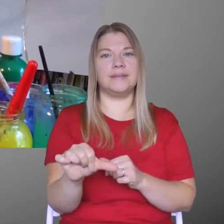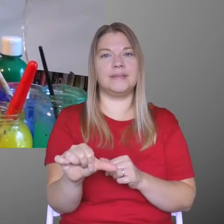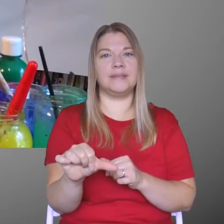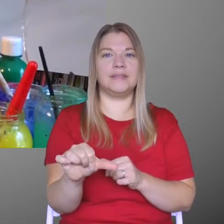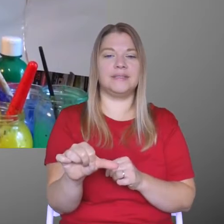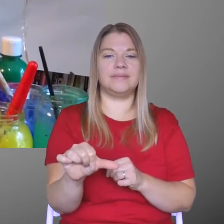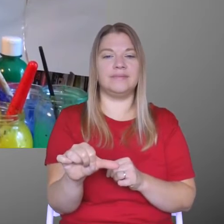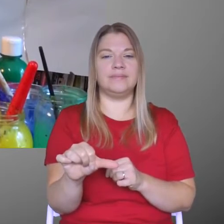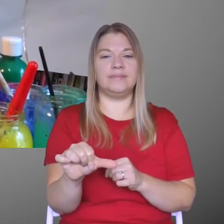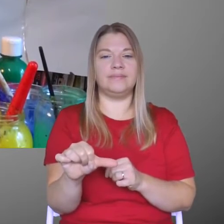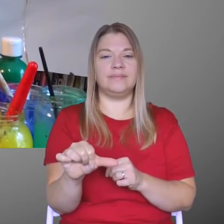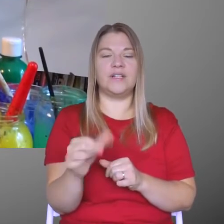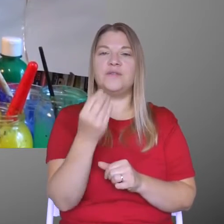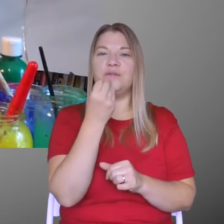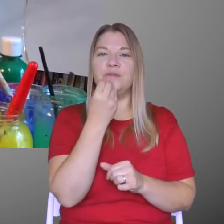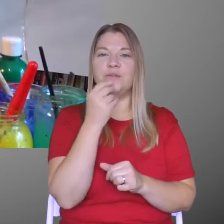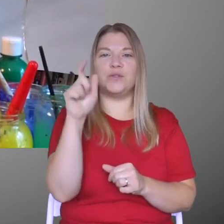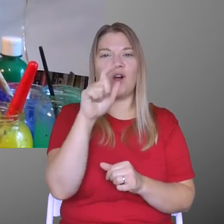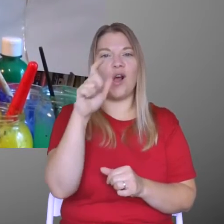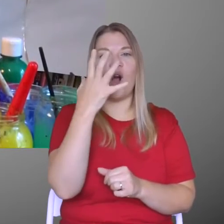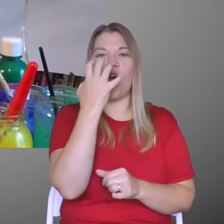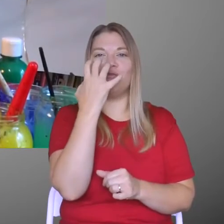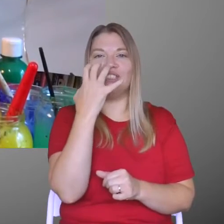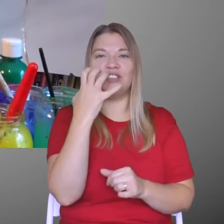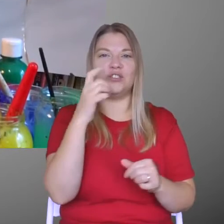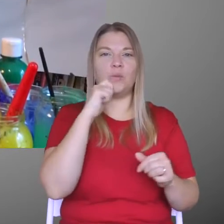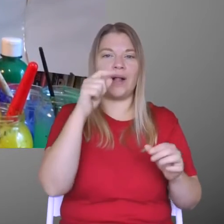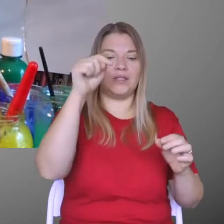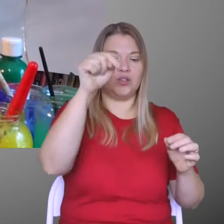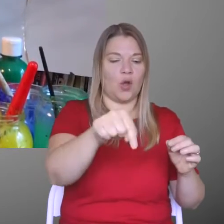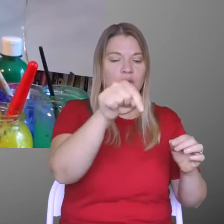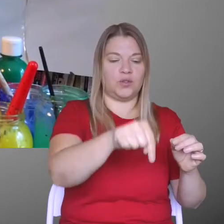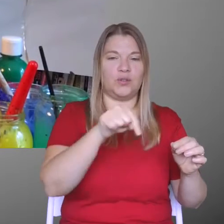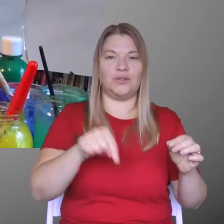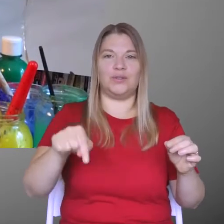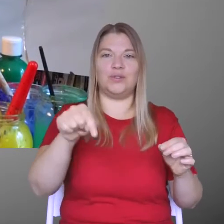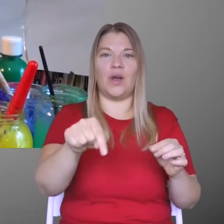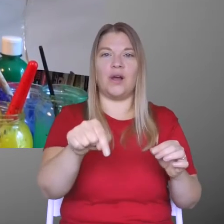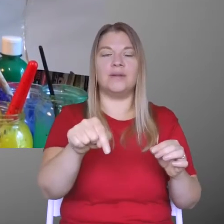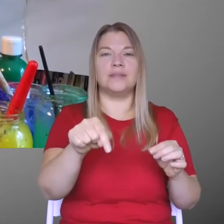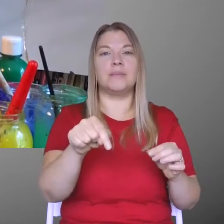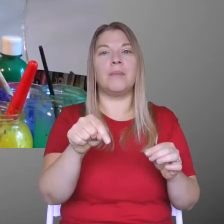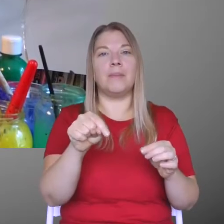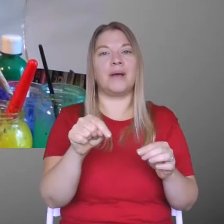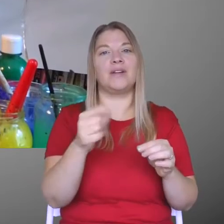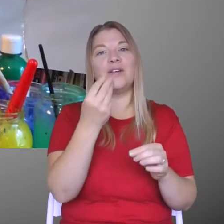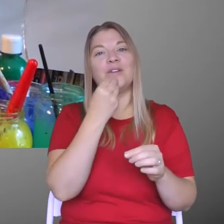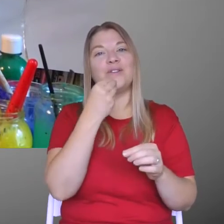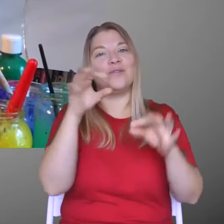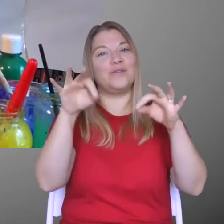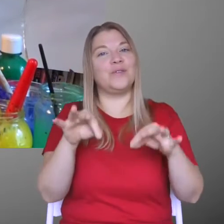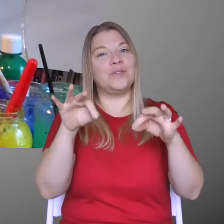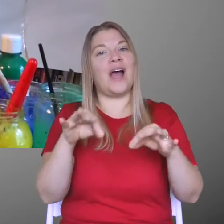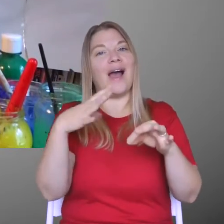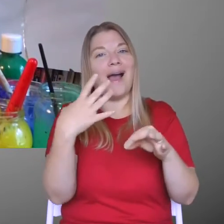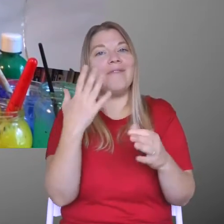some food colouring, which is the orange, and because it's got made of orange extract, actually smells a little bit orangey, so that's quite fun.